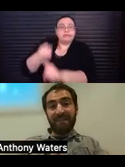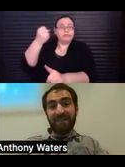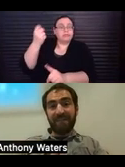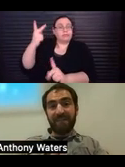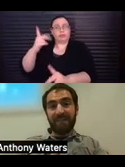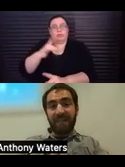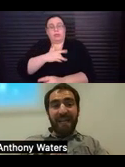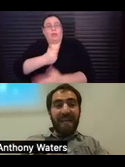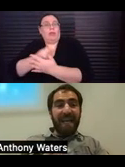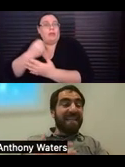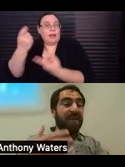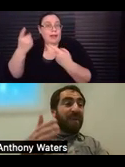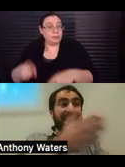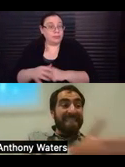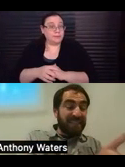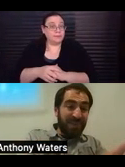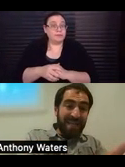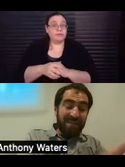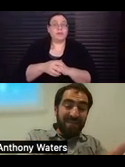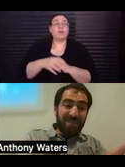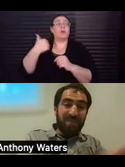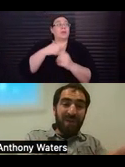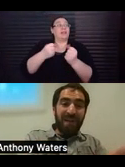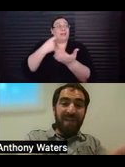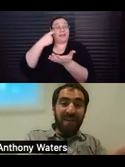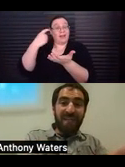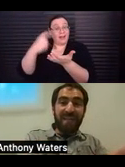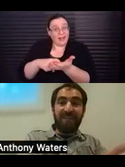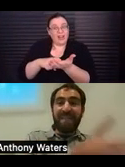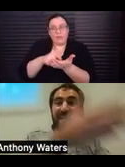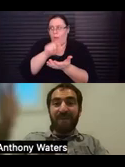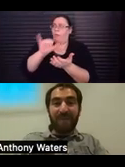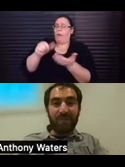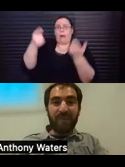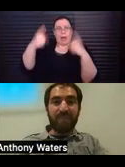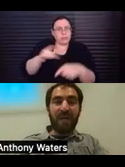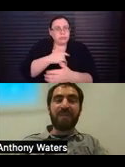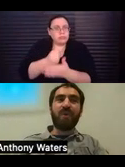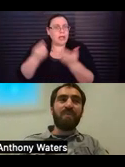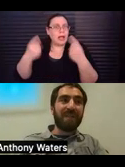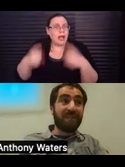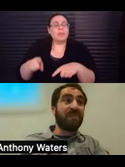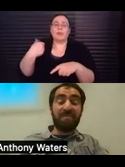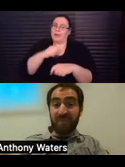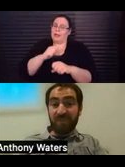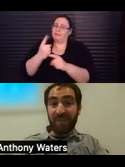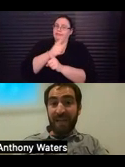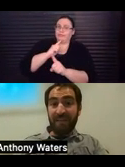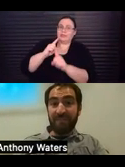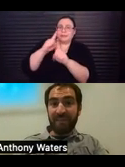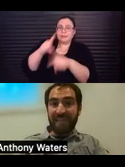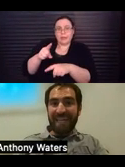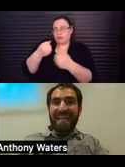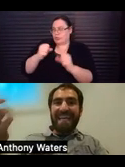event, and that we can identify when people are having a cardiac event and that we can respond appropriately to try to preserve their